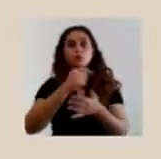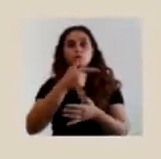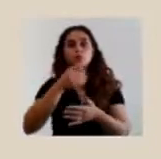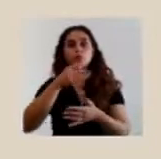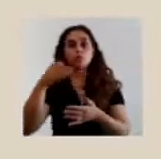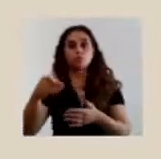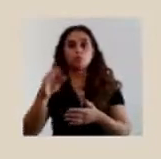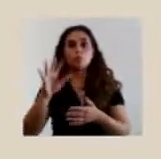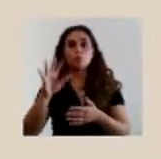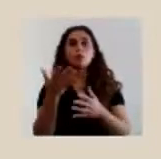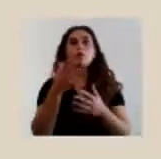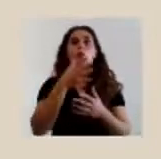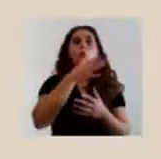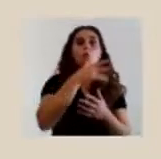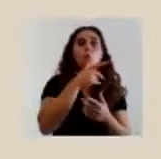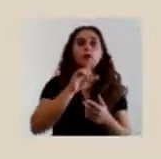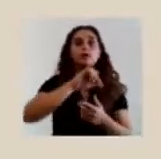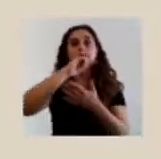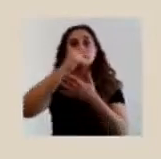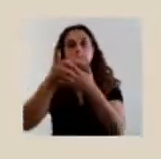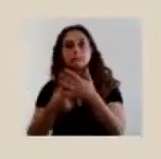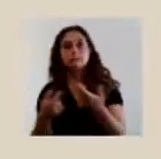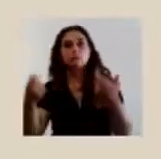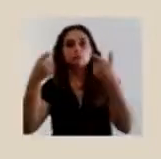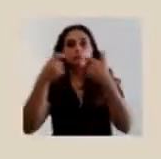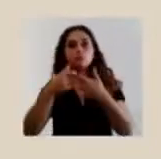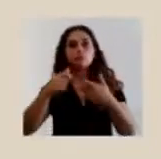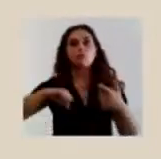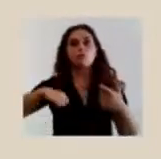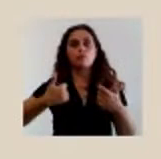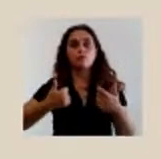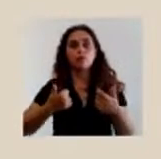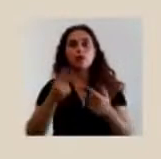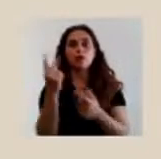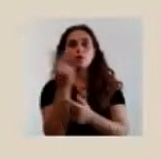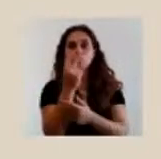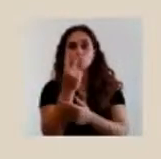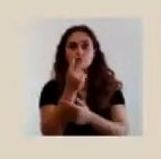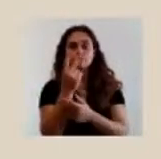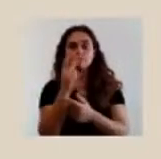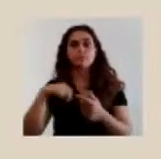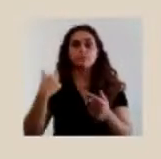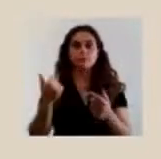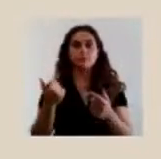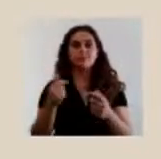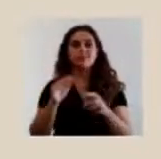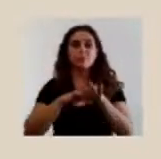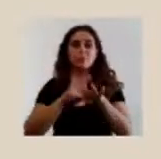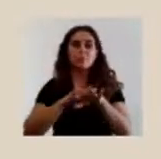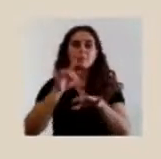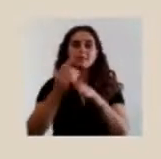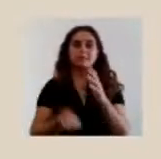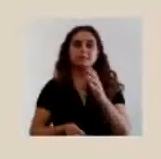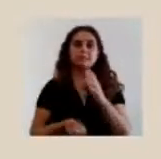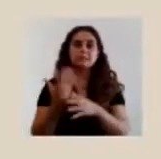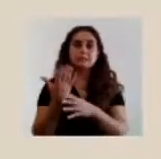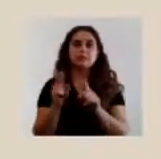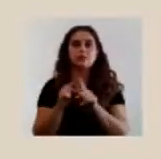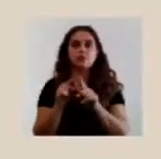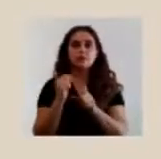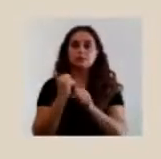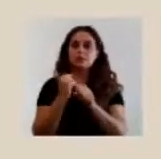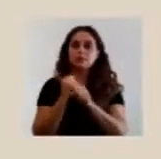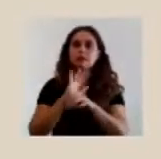and colors are congruent, the brain recognizes both as green, causing no need for extra